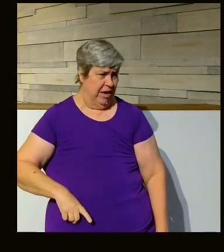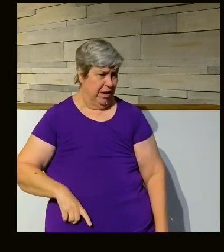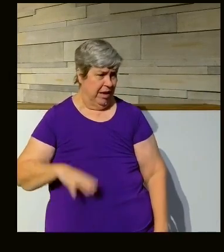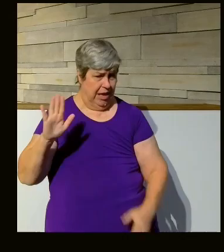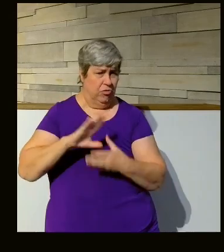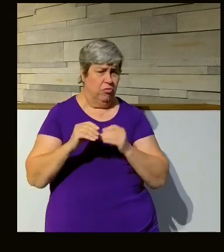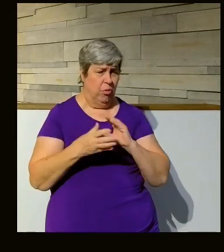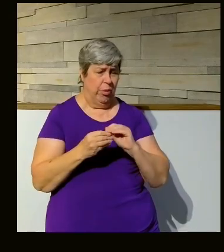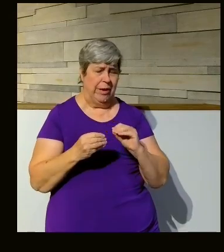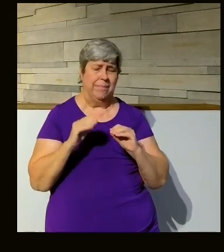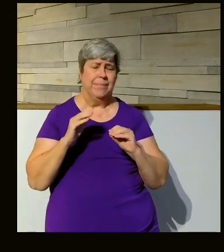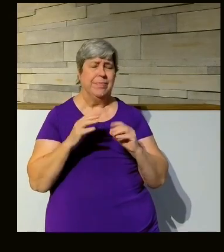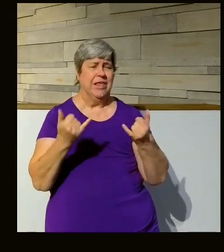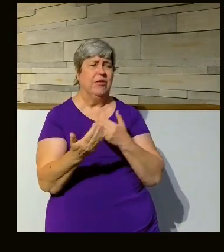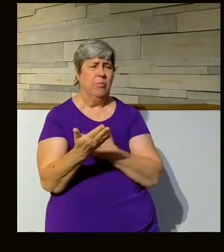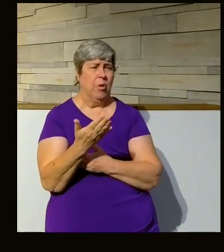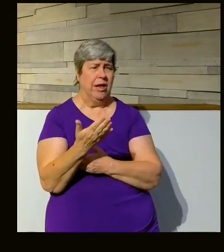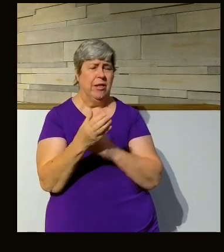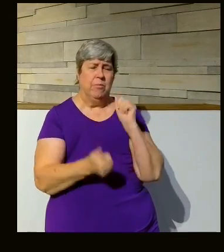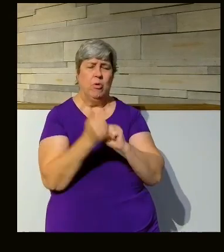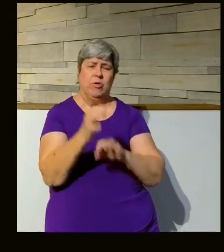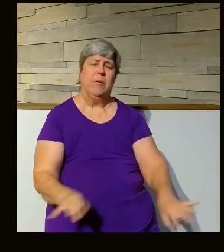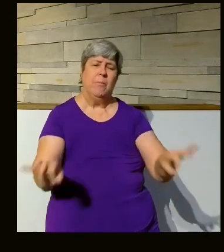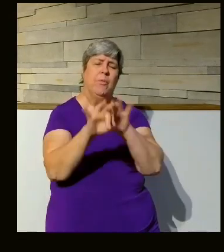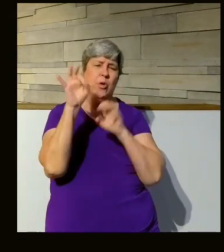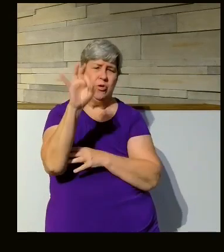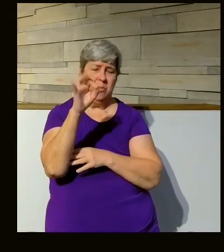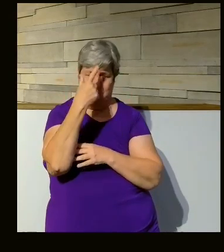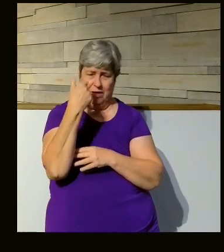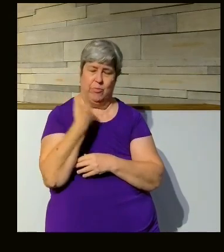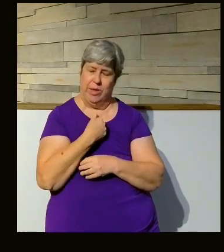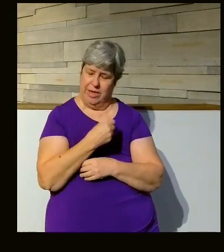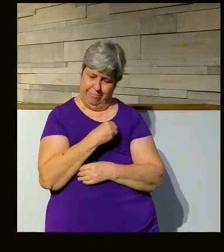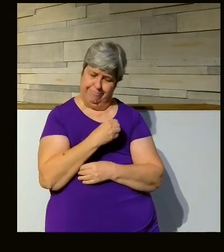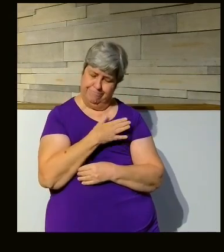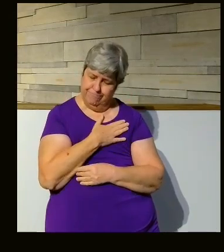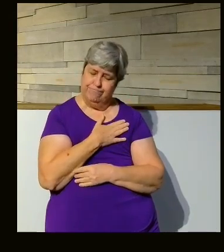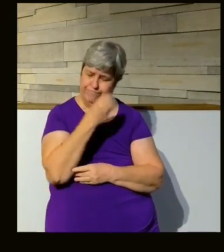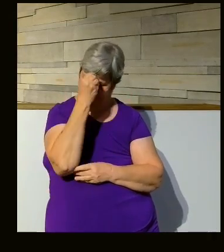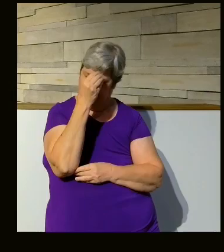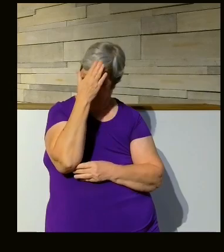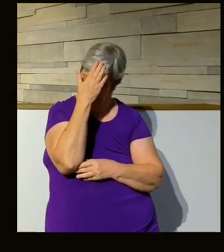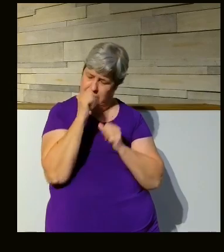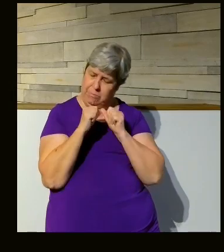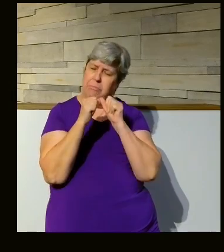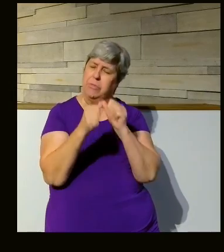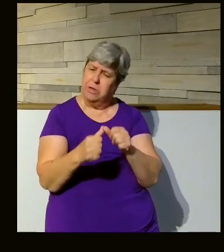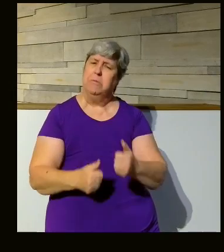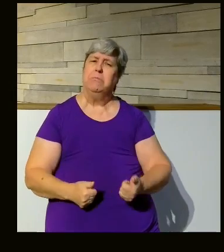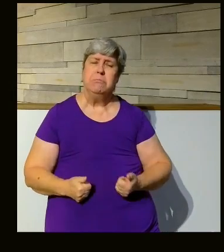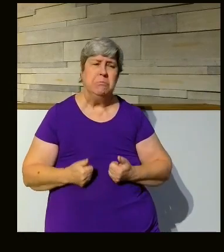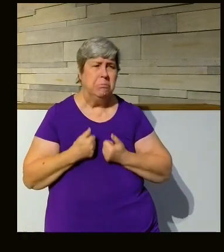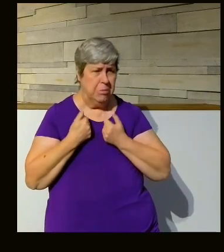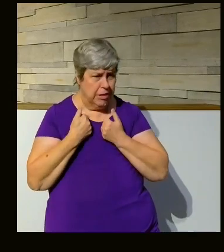this sermon this morning is the most important because it's the one that we can take it with us and continue in our Christian life, living